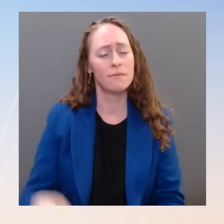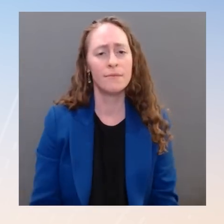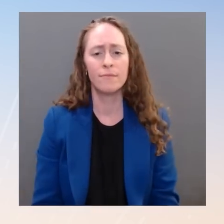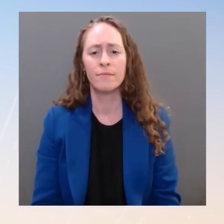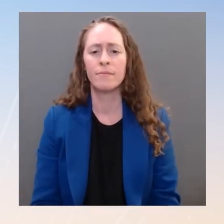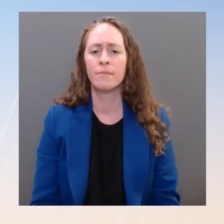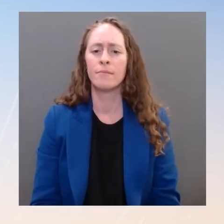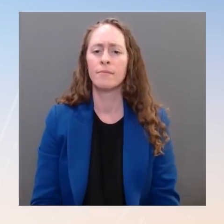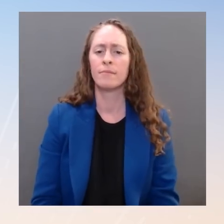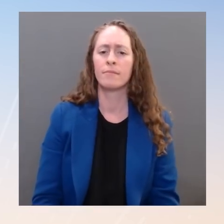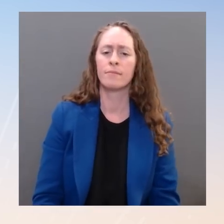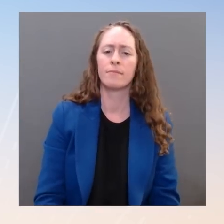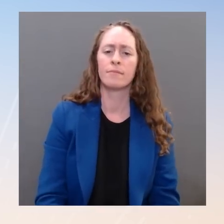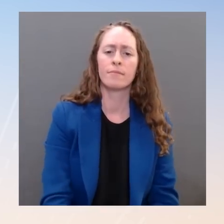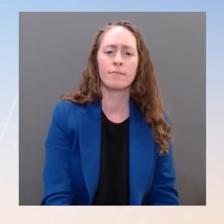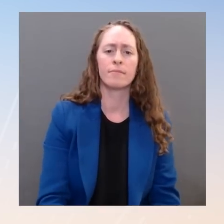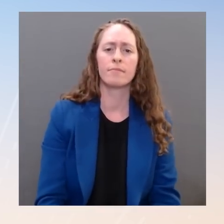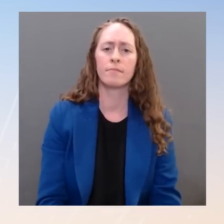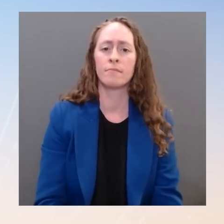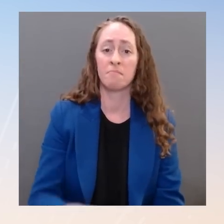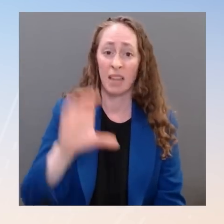necessary, then it wouldn't make sense